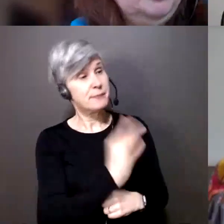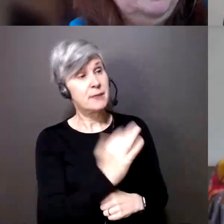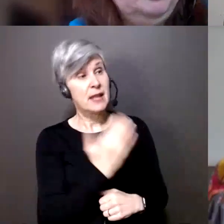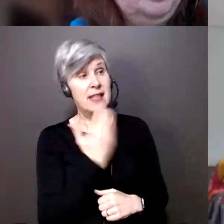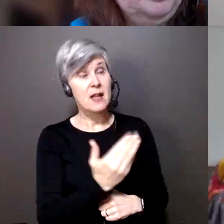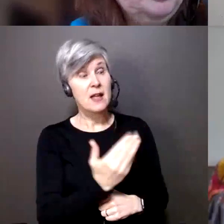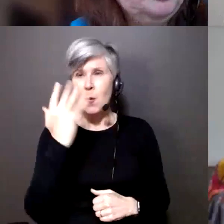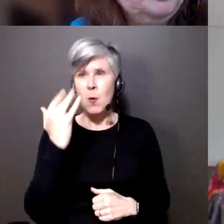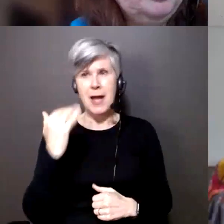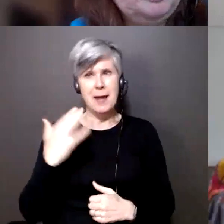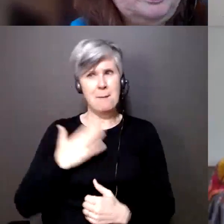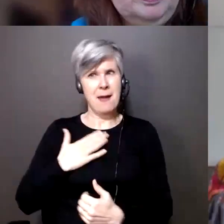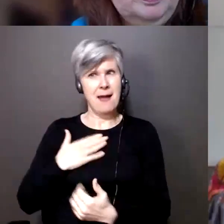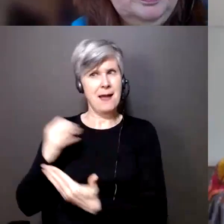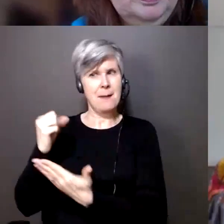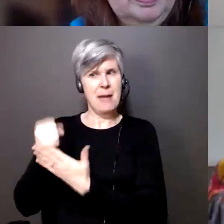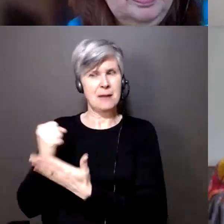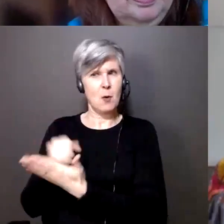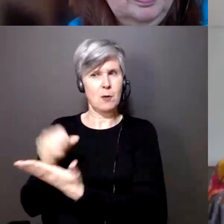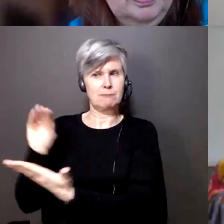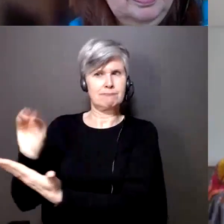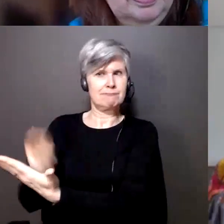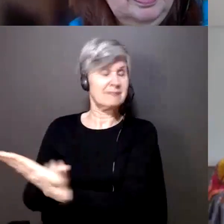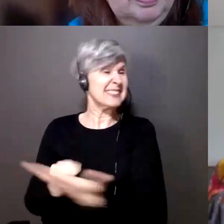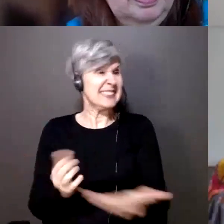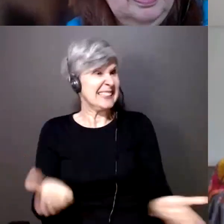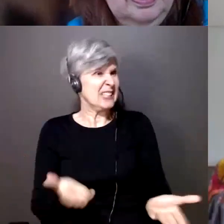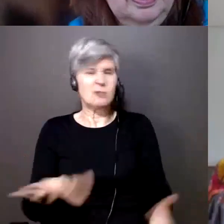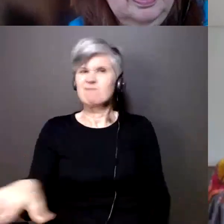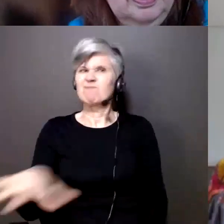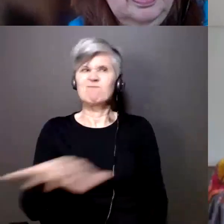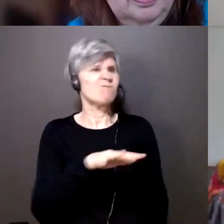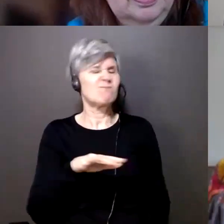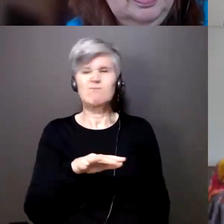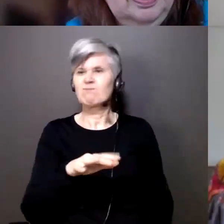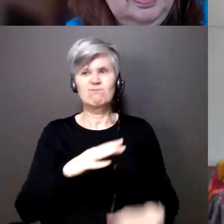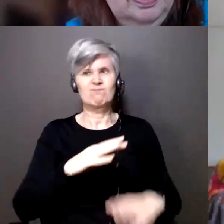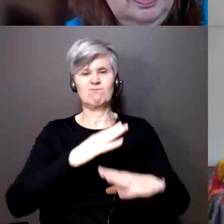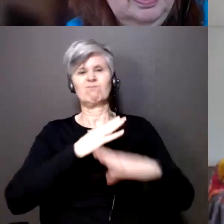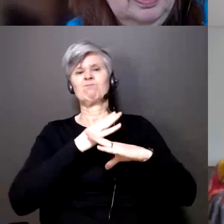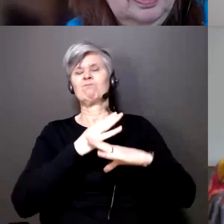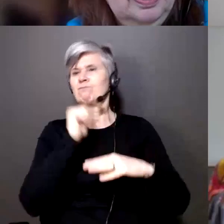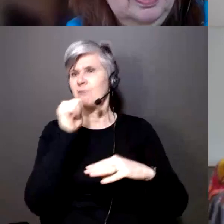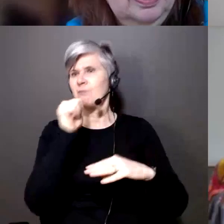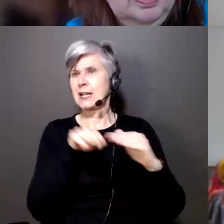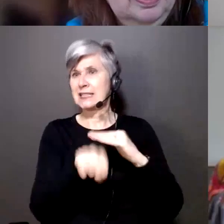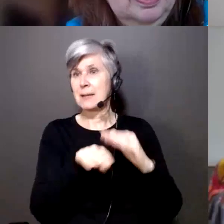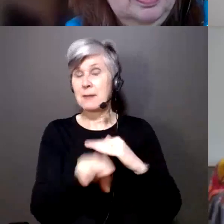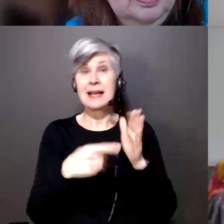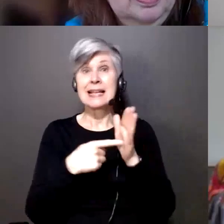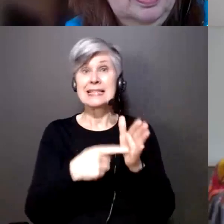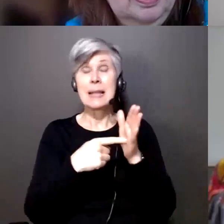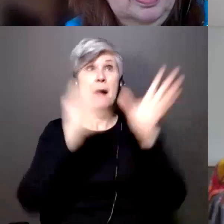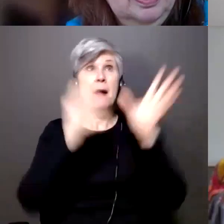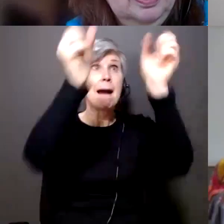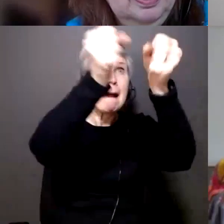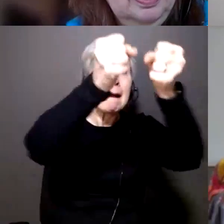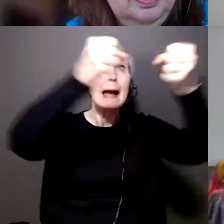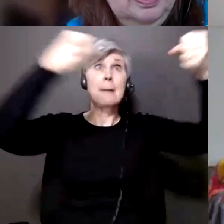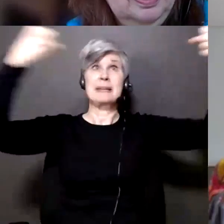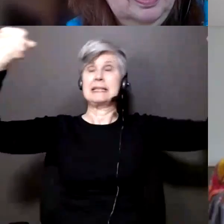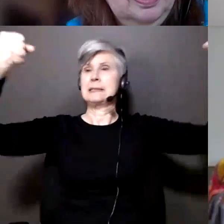inaccessible features in the lab that we should address. First, I face a barrier in reaching and opening cabinets to access the equipment that I need to do my